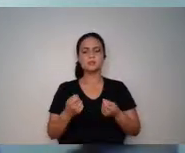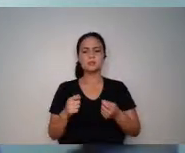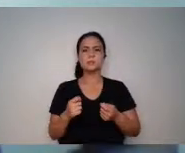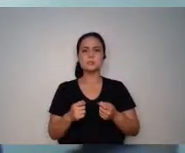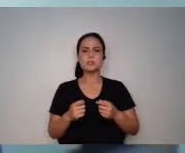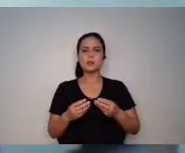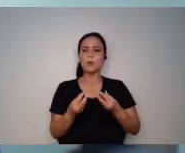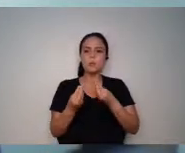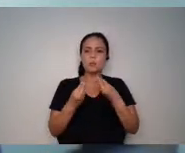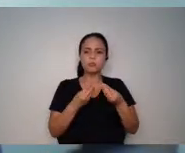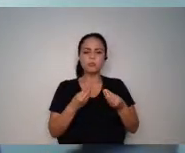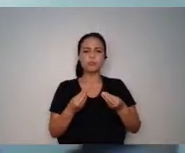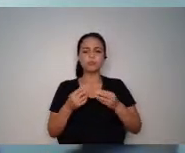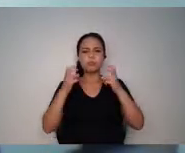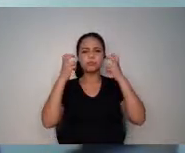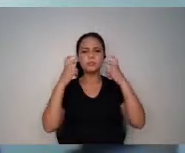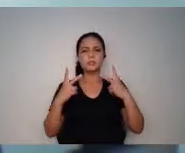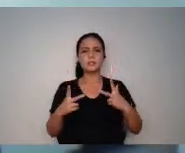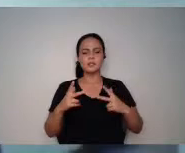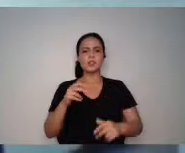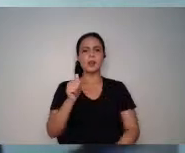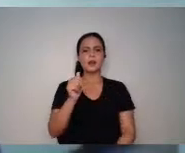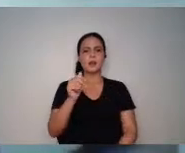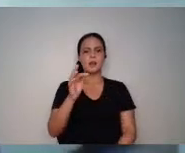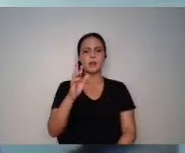to be taken into consideration,